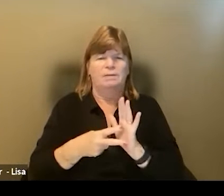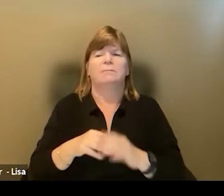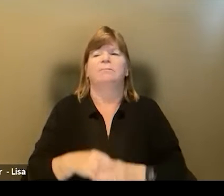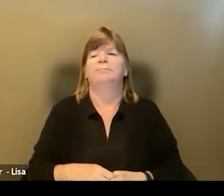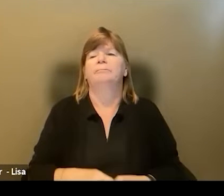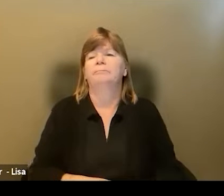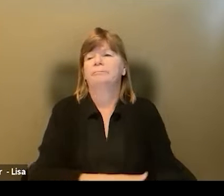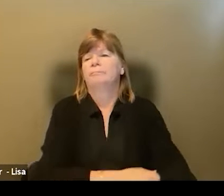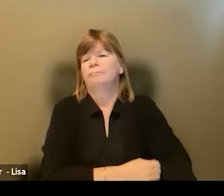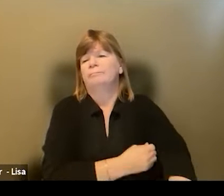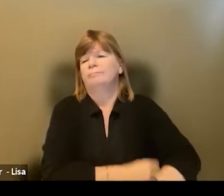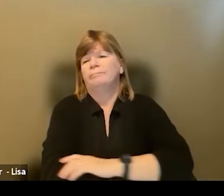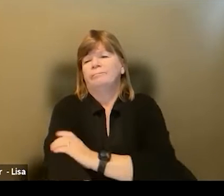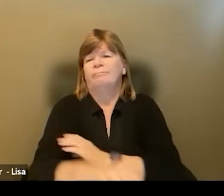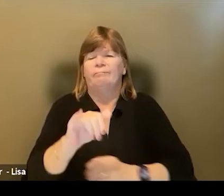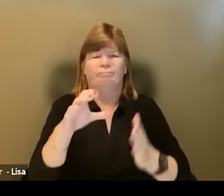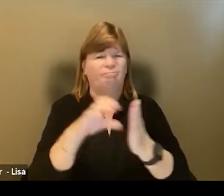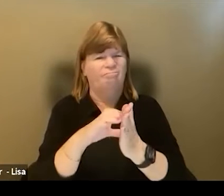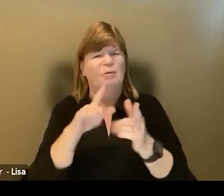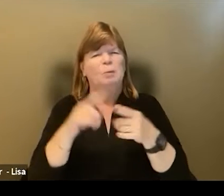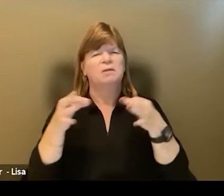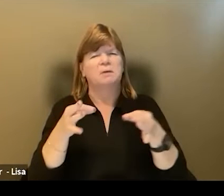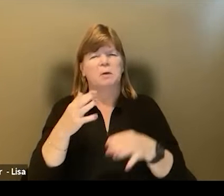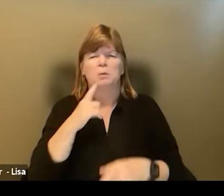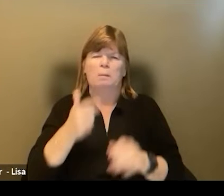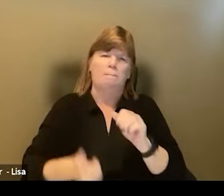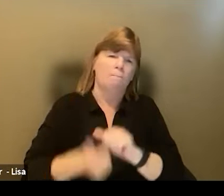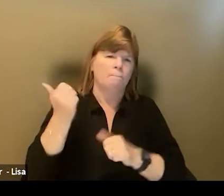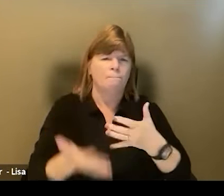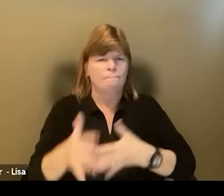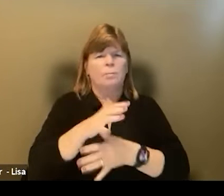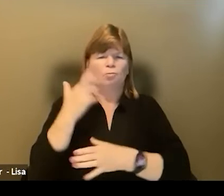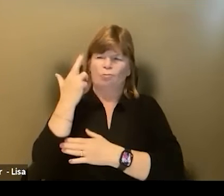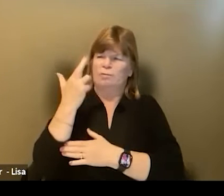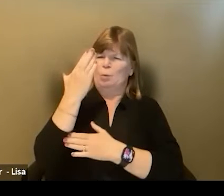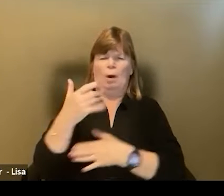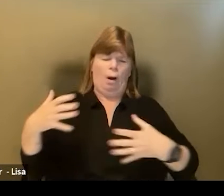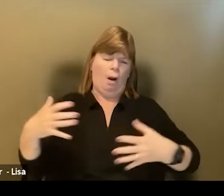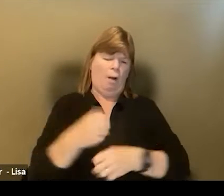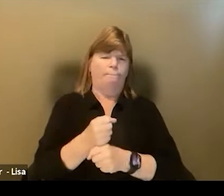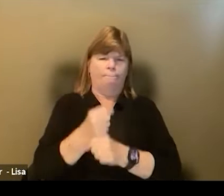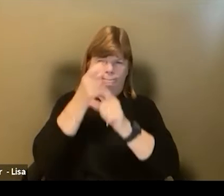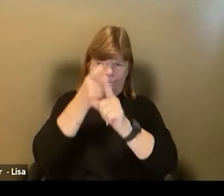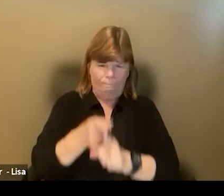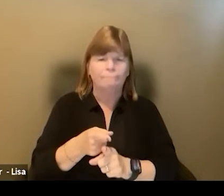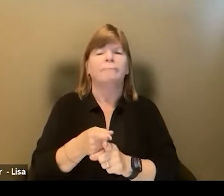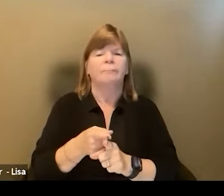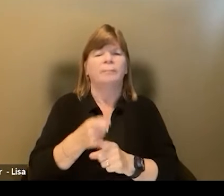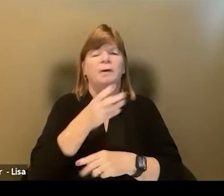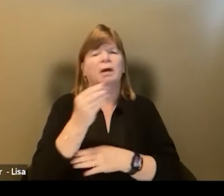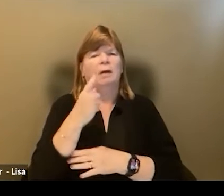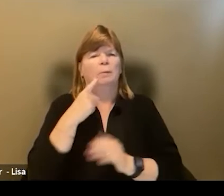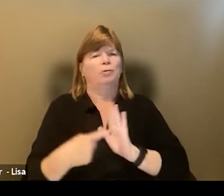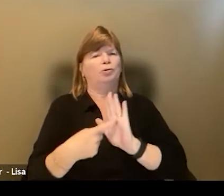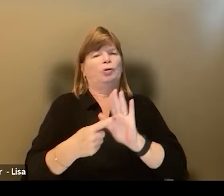section, there reflects the primary reasons for the proposed amendments at a summary level, and generally